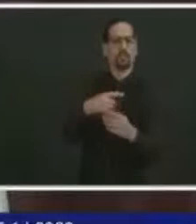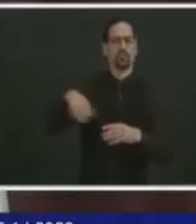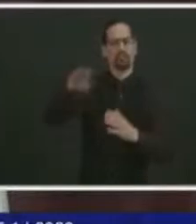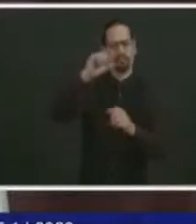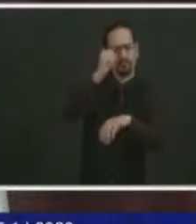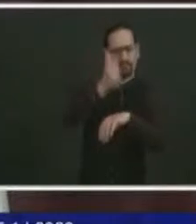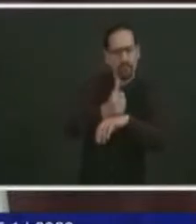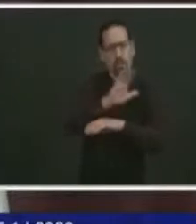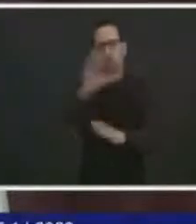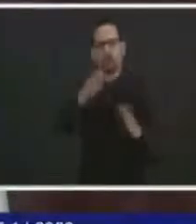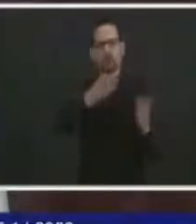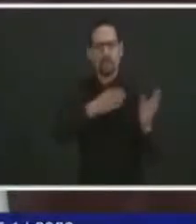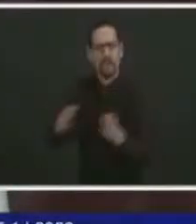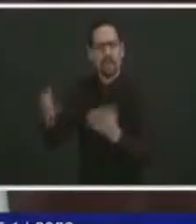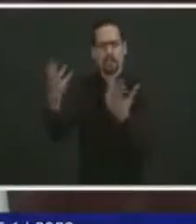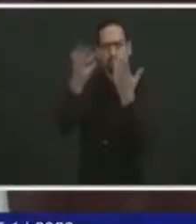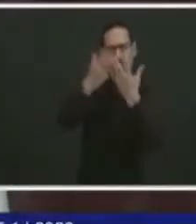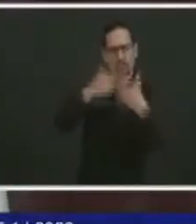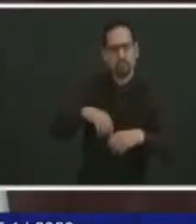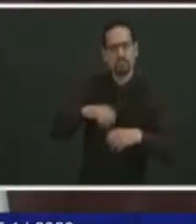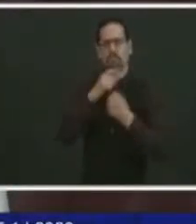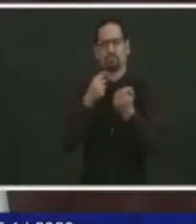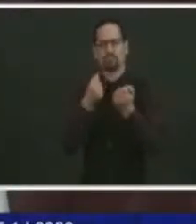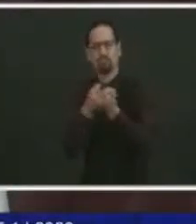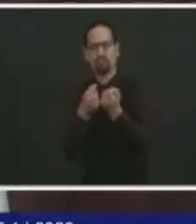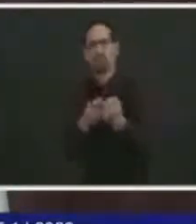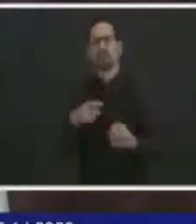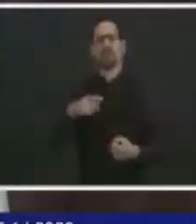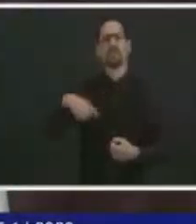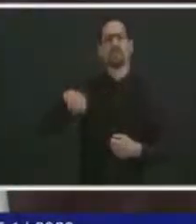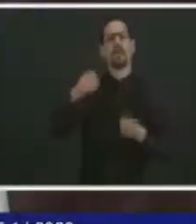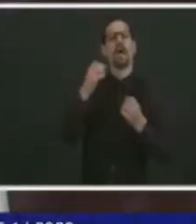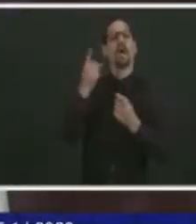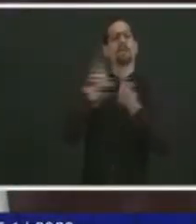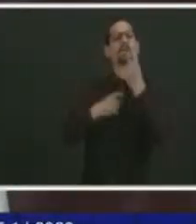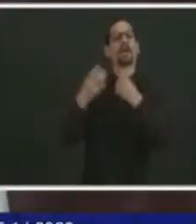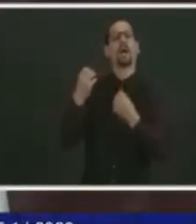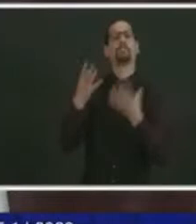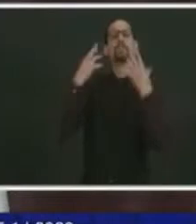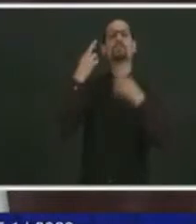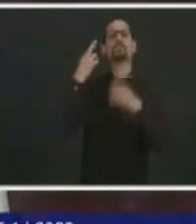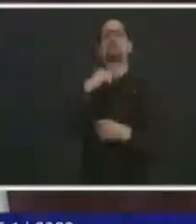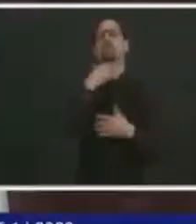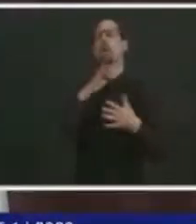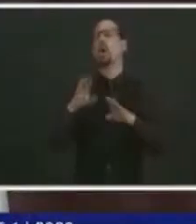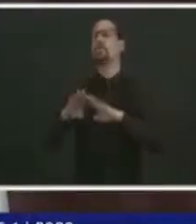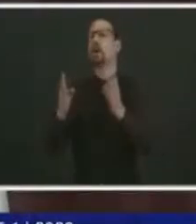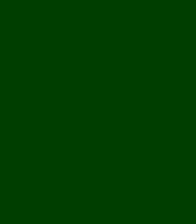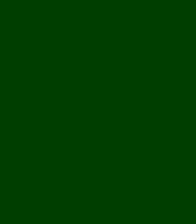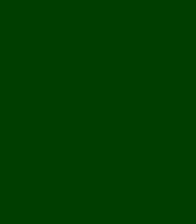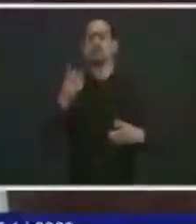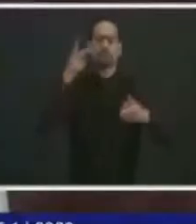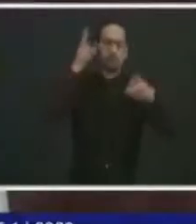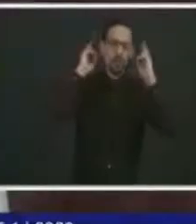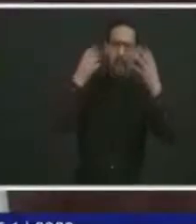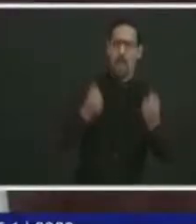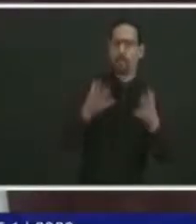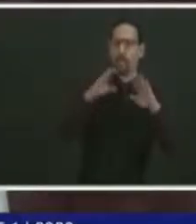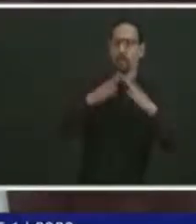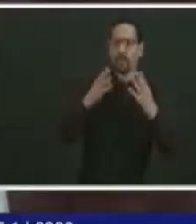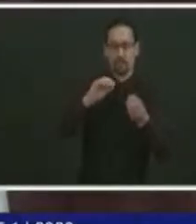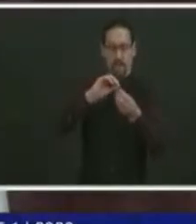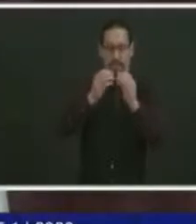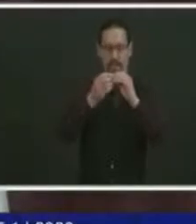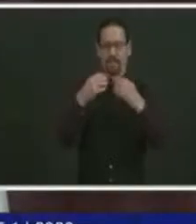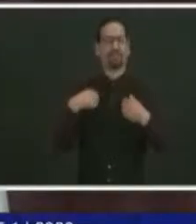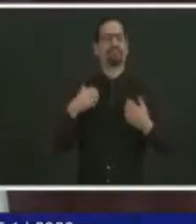many haircuts do you think will open this week? How many restaurants do you think will open? The answer is, I'm not sure the exact number, but it's a mixed